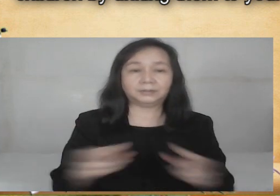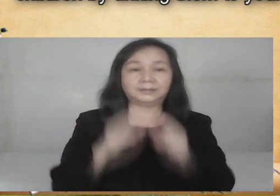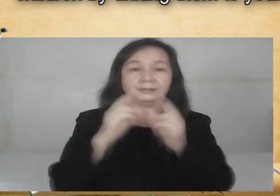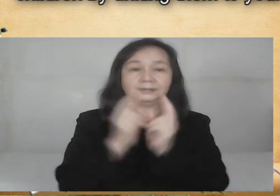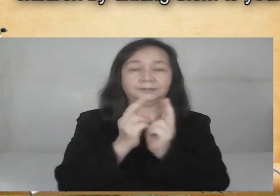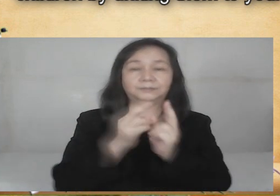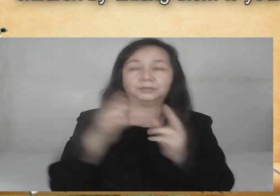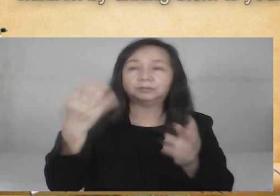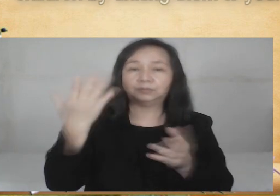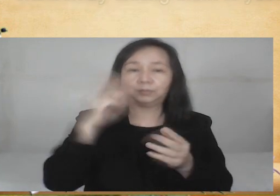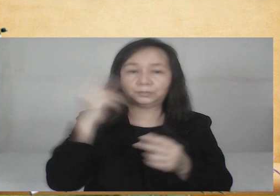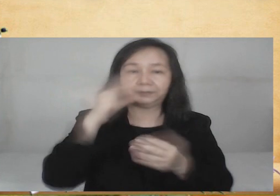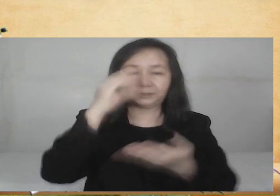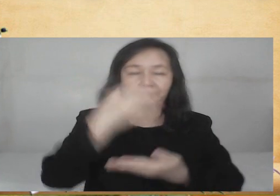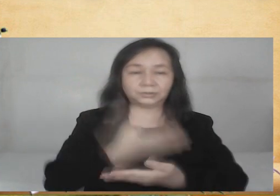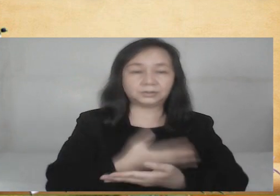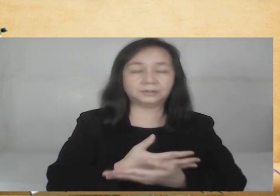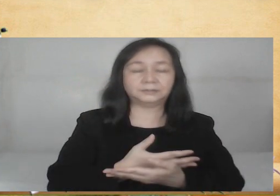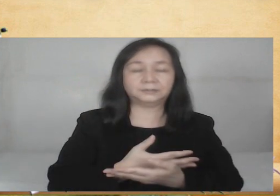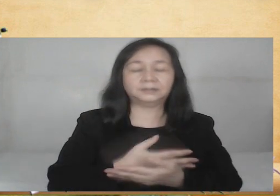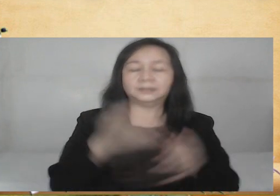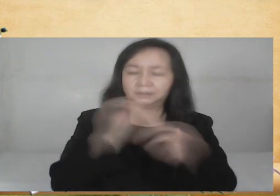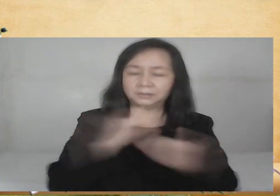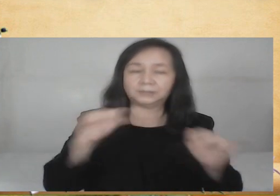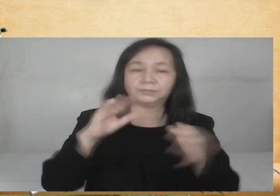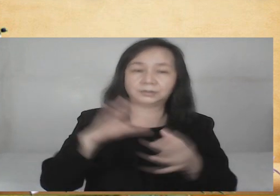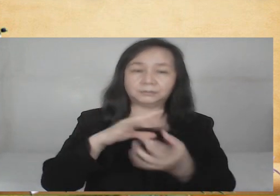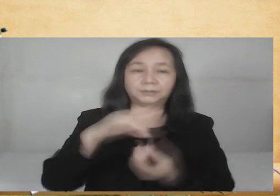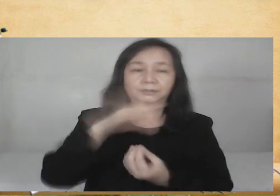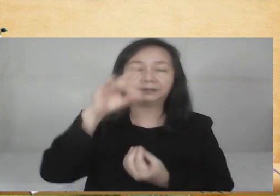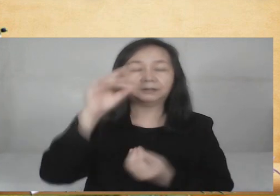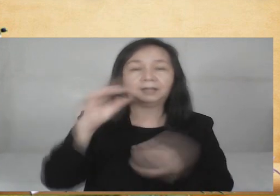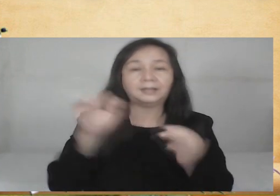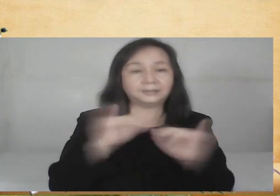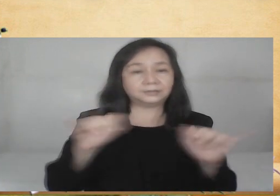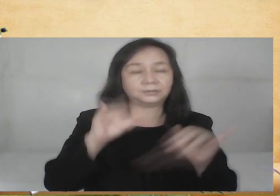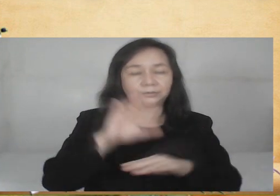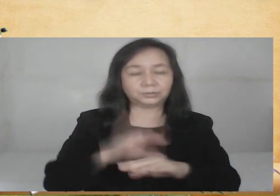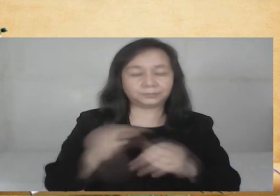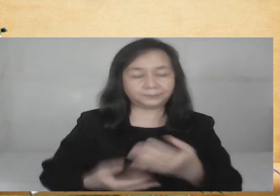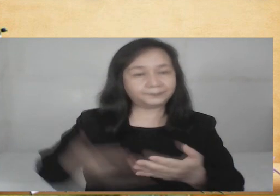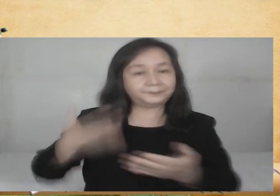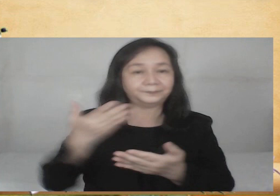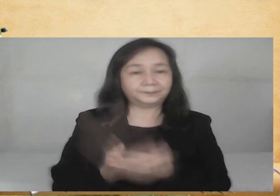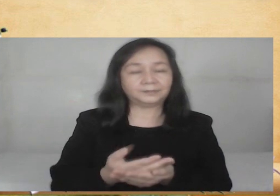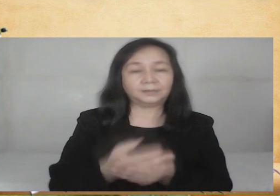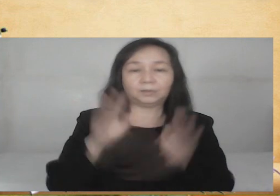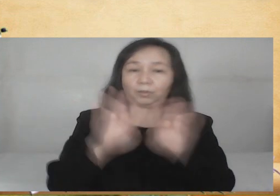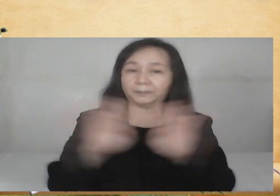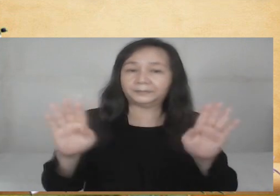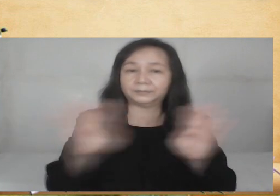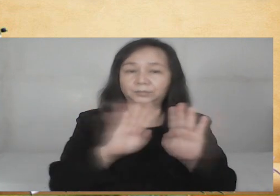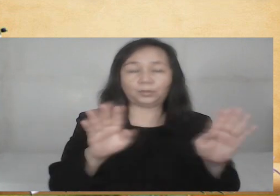by uniting them to your only begotten Son. This same Spirit, as the Church came to birth,